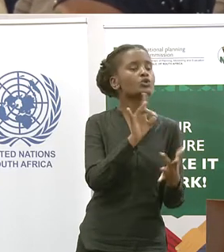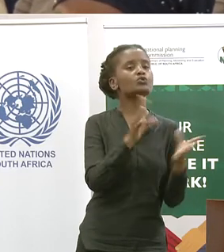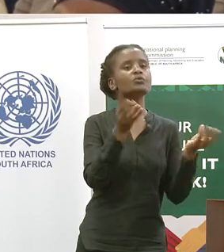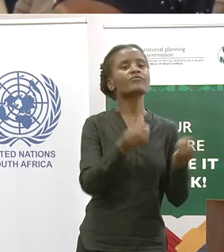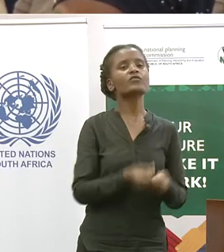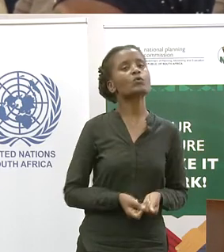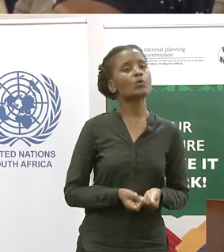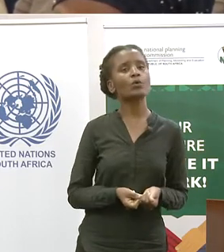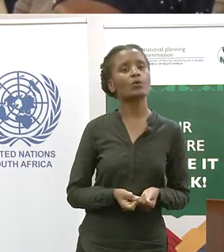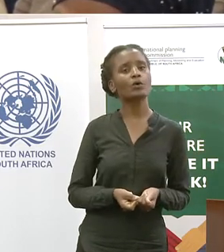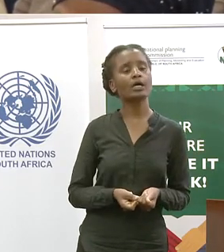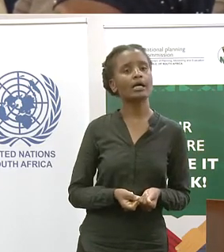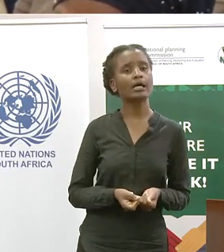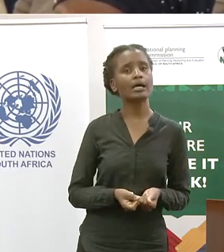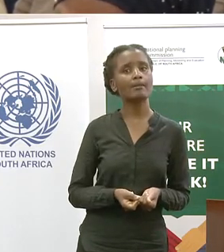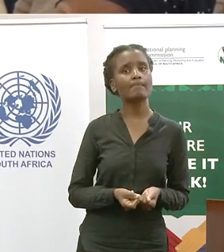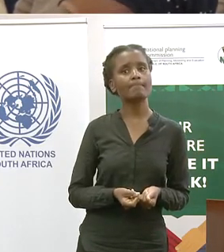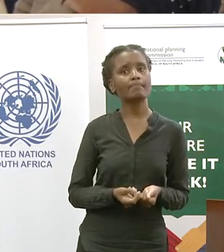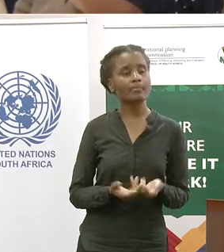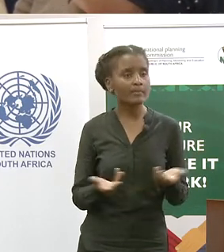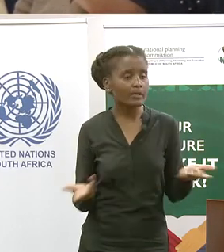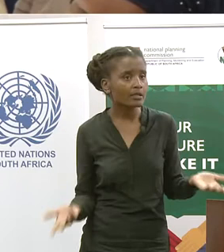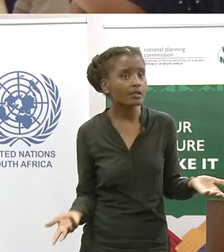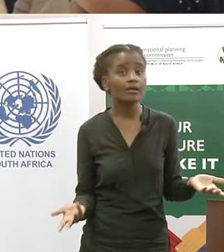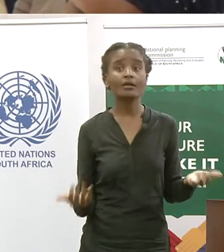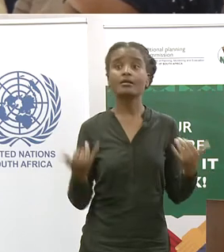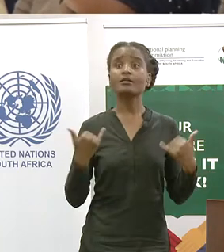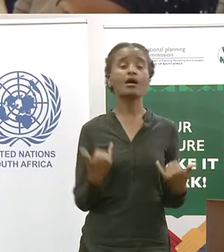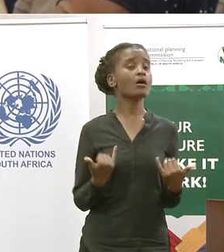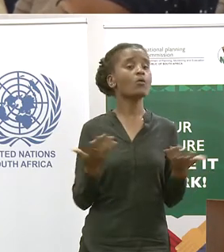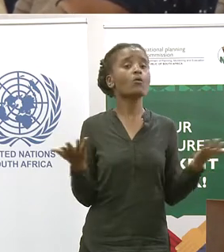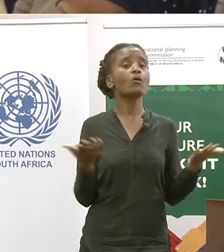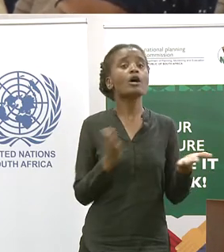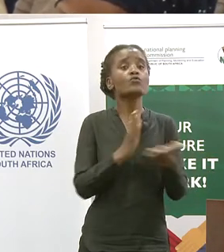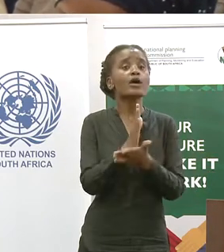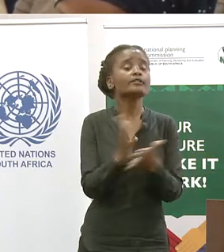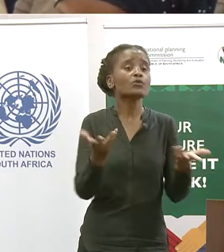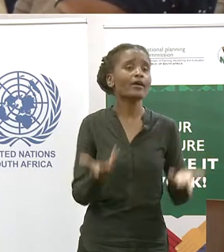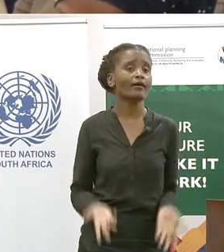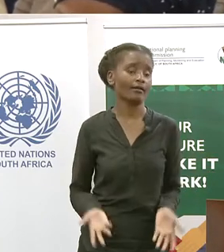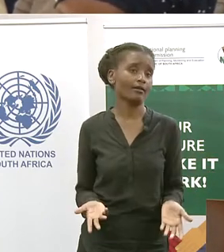best? Where are the grassroots people like?